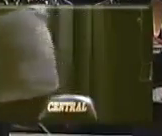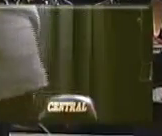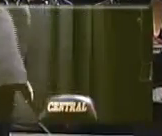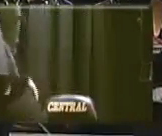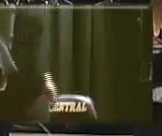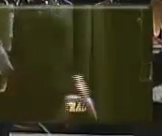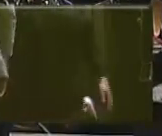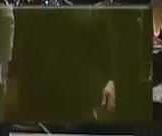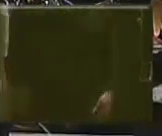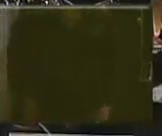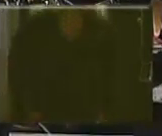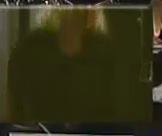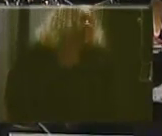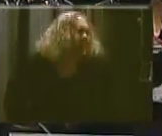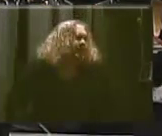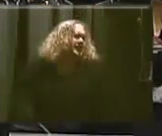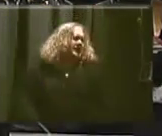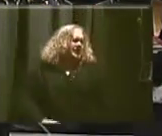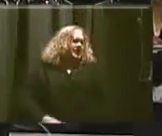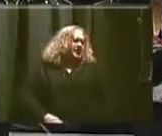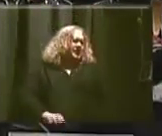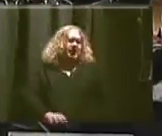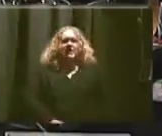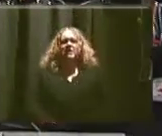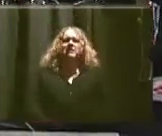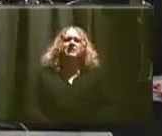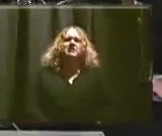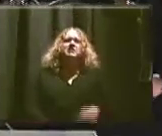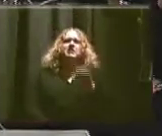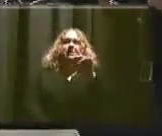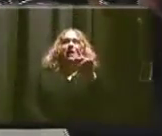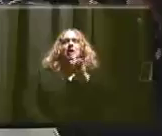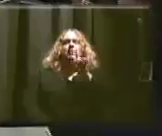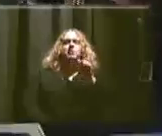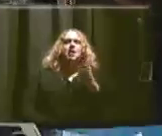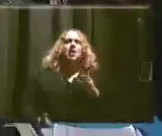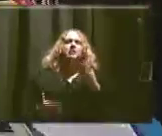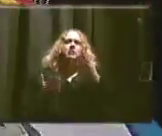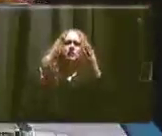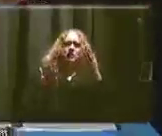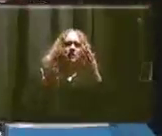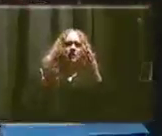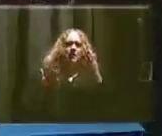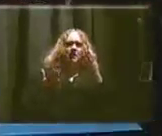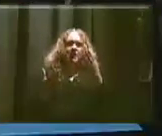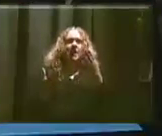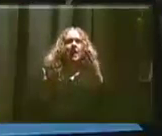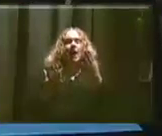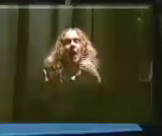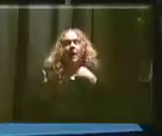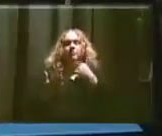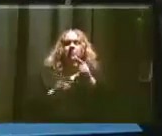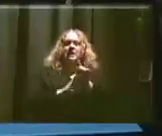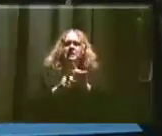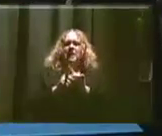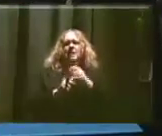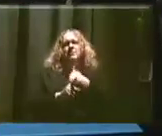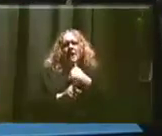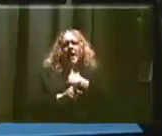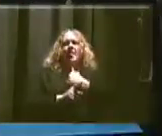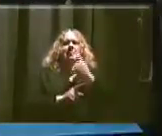Linda? Well, I was going to make that motion, so I'm pleased to that Stephanie seconded that. So I do think we